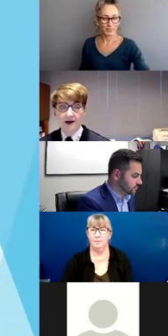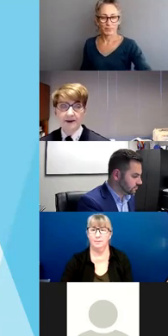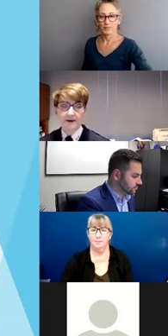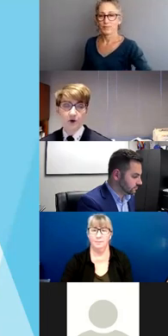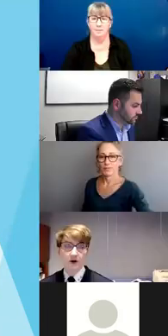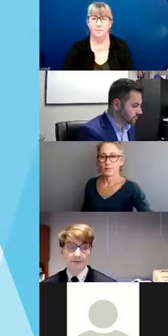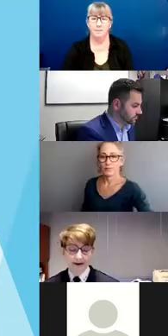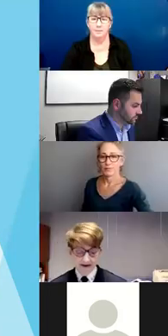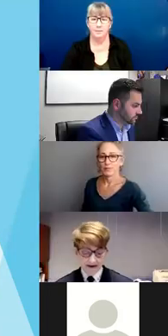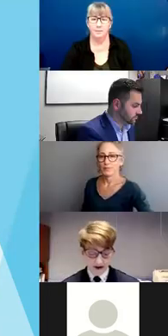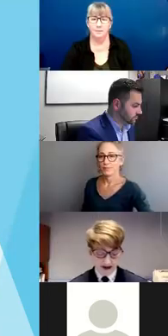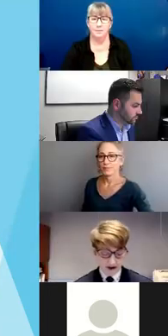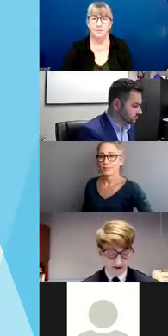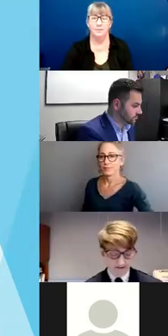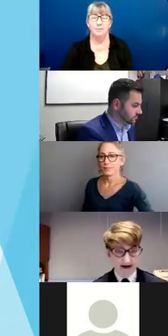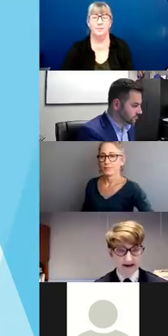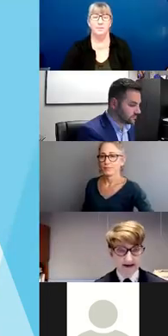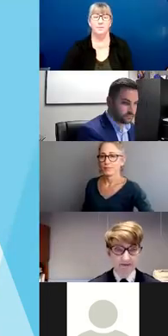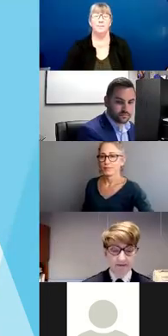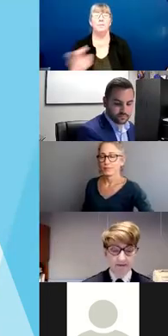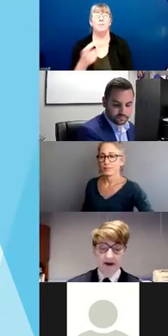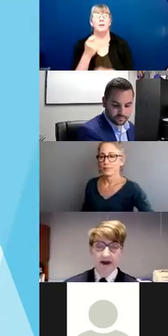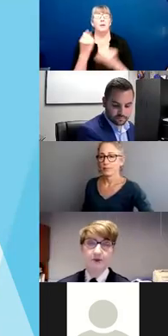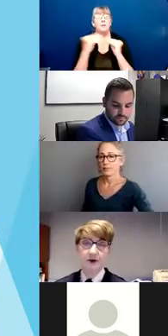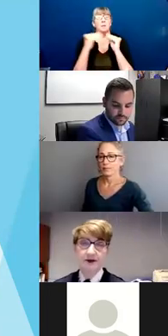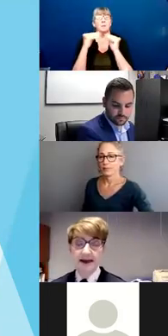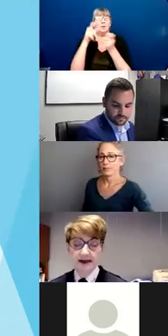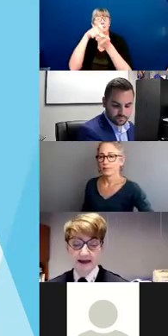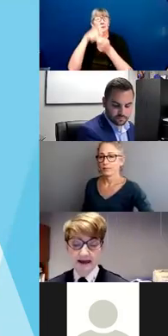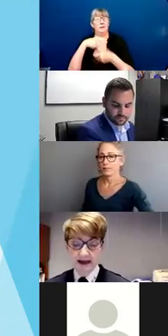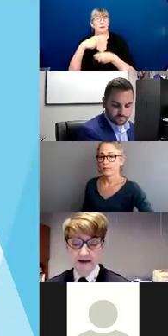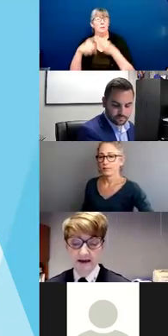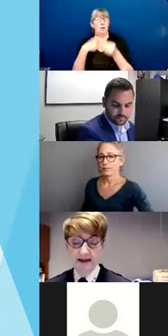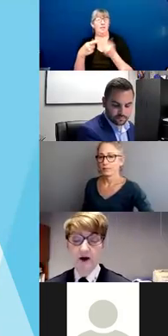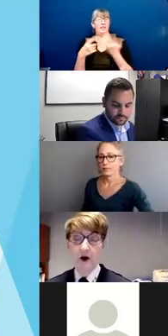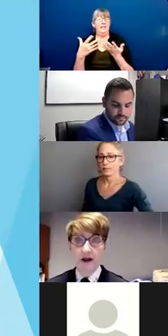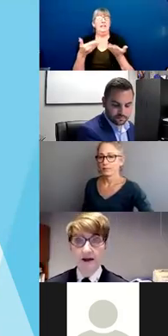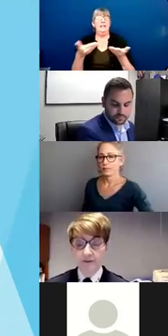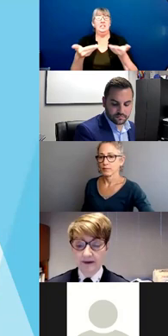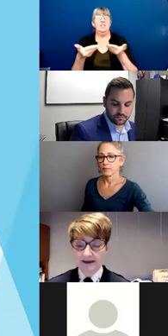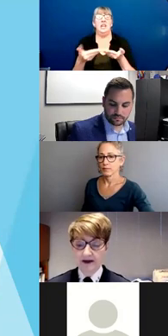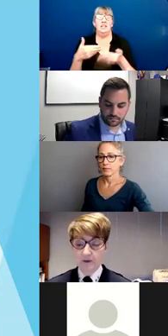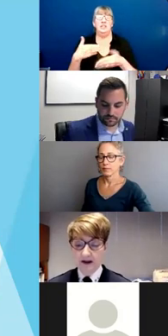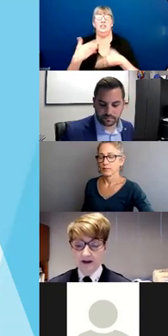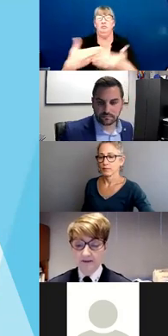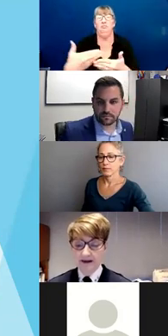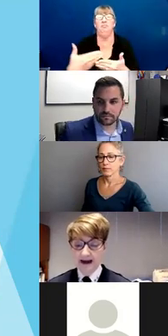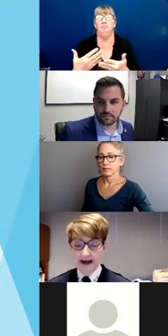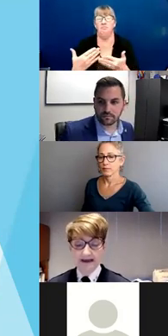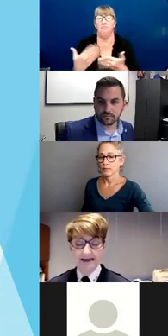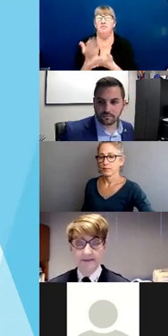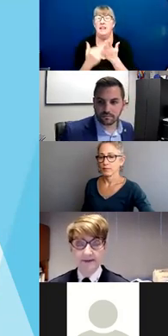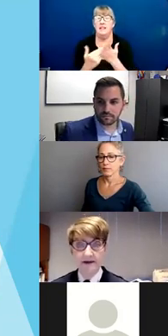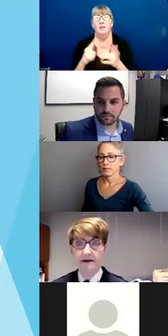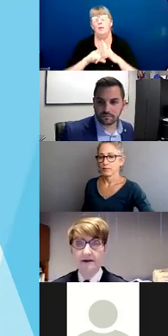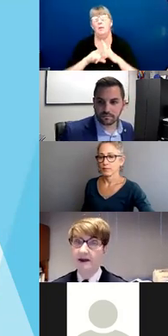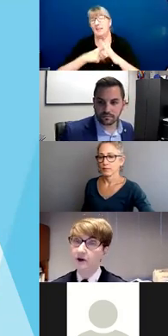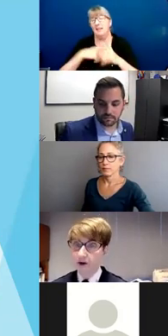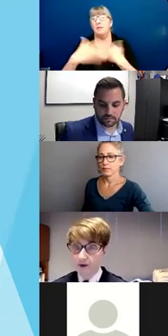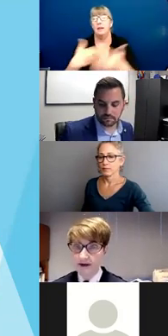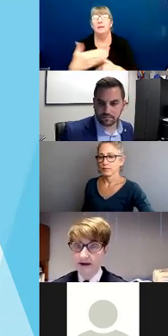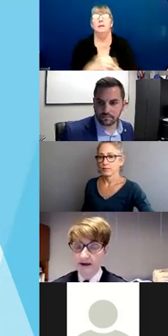A little bit more about the initiation phase. It's worth saying again that all complaints are welcome and accepted,